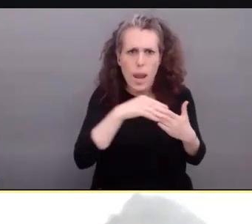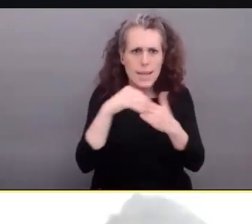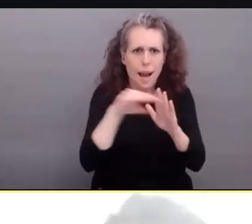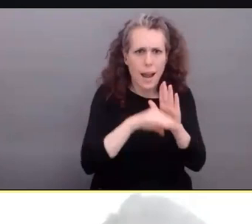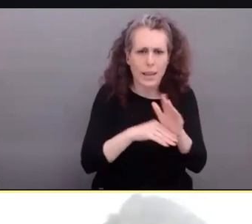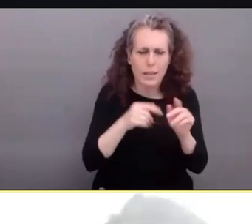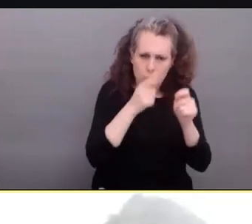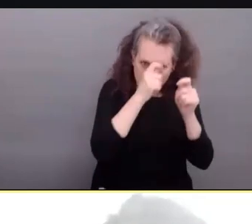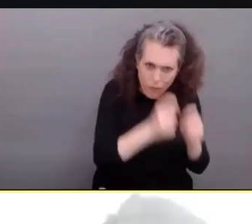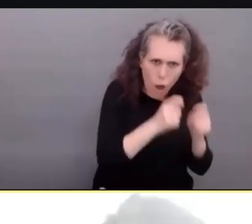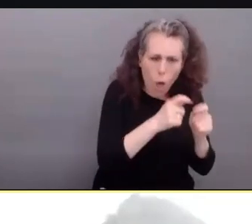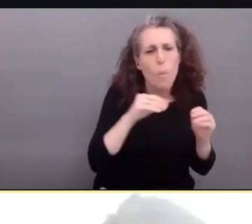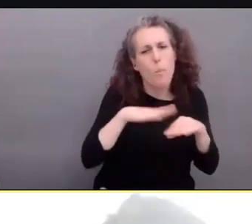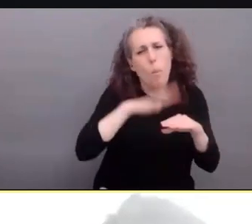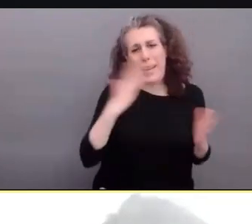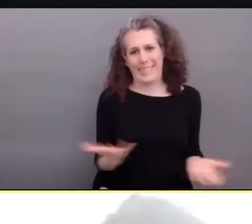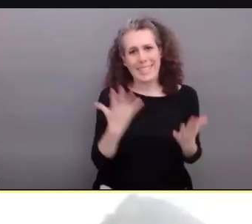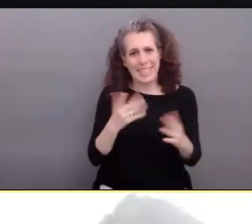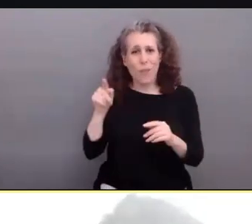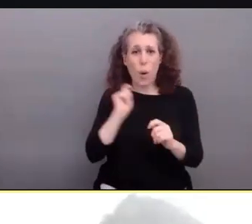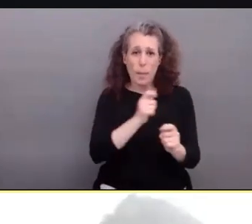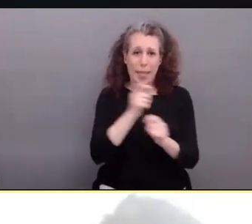easier for them.